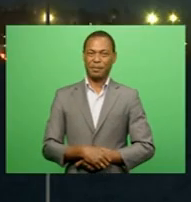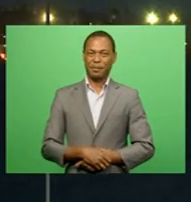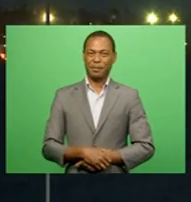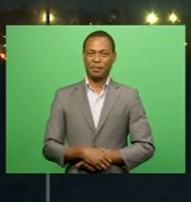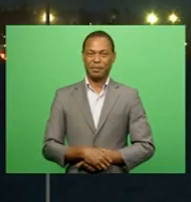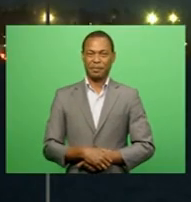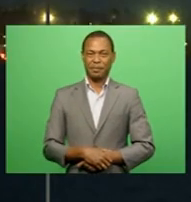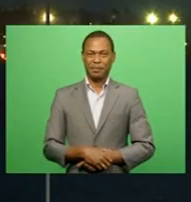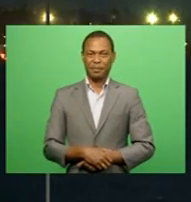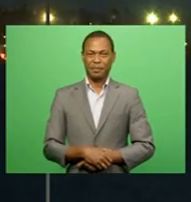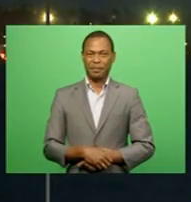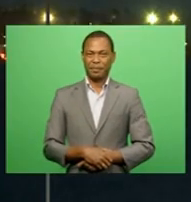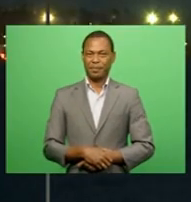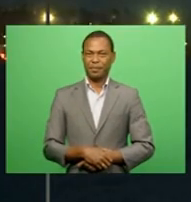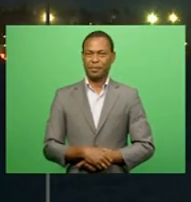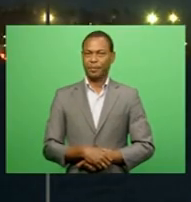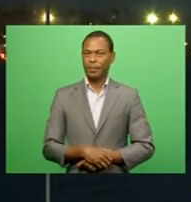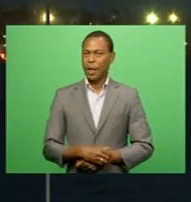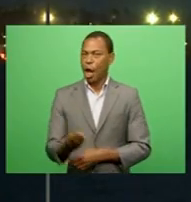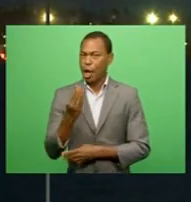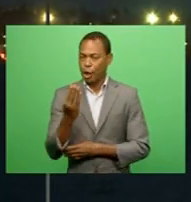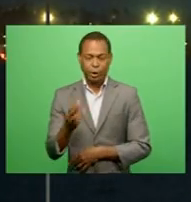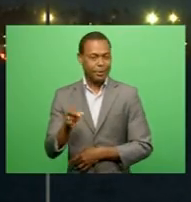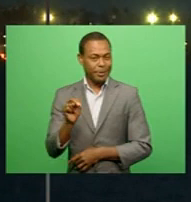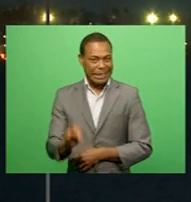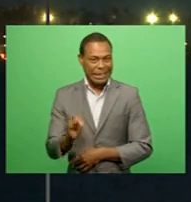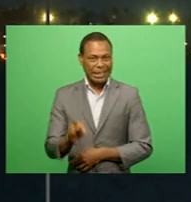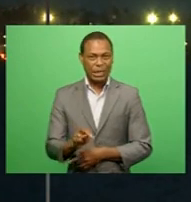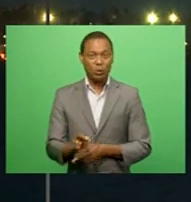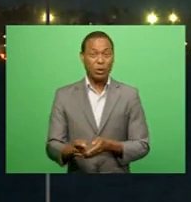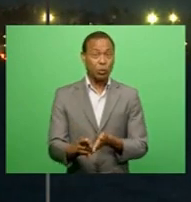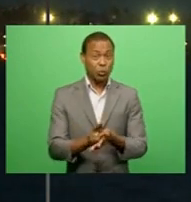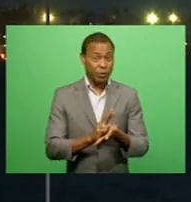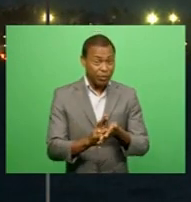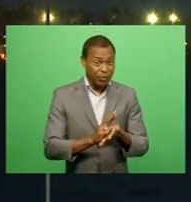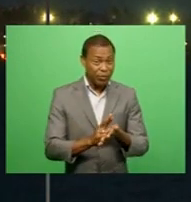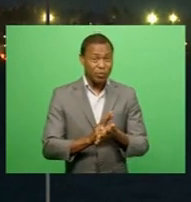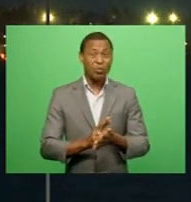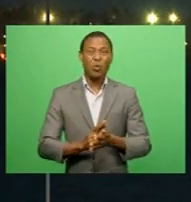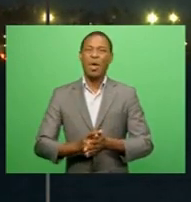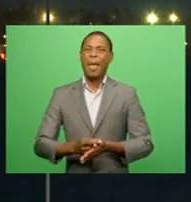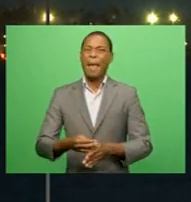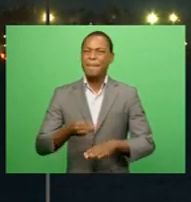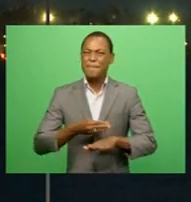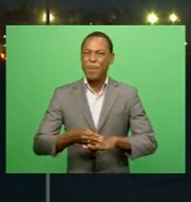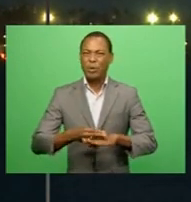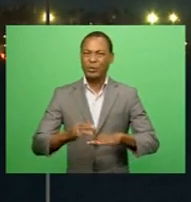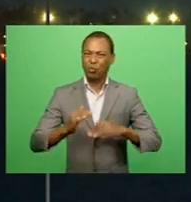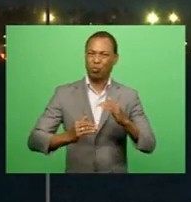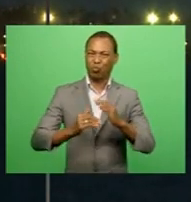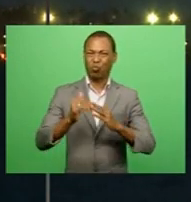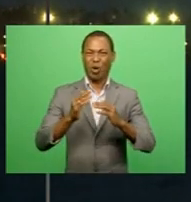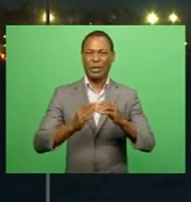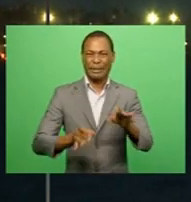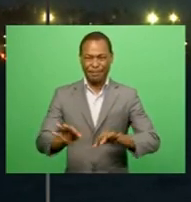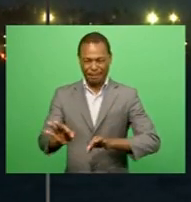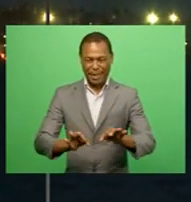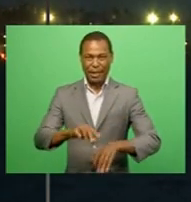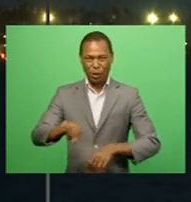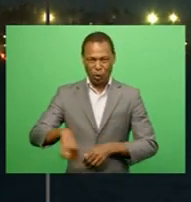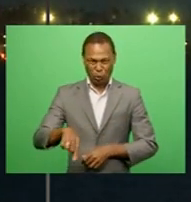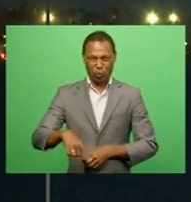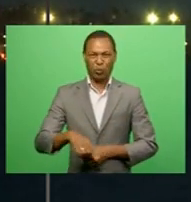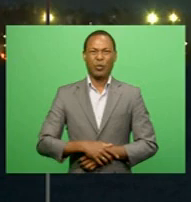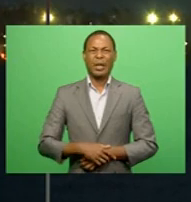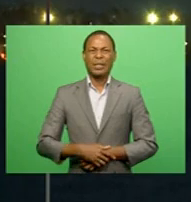News. There is an urgent need to review and modernize the construction planning scheme for Suva, as the current guidelines